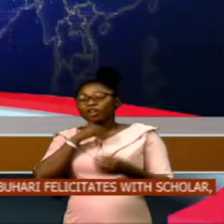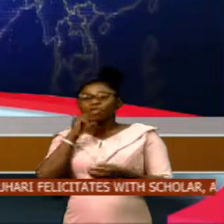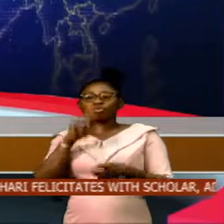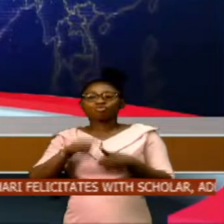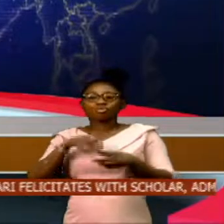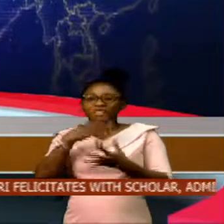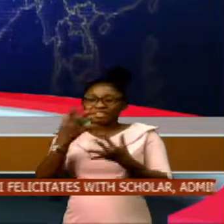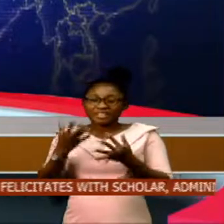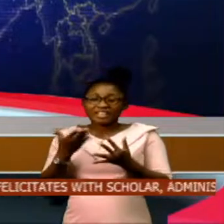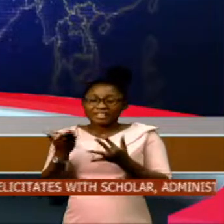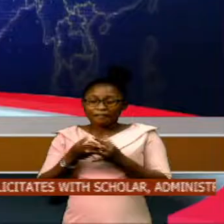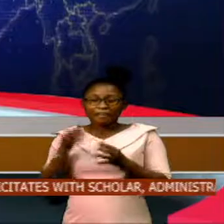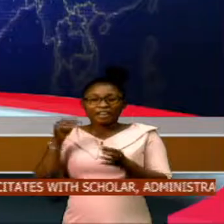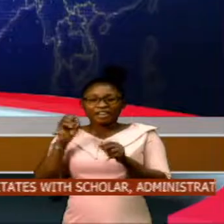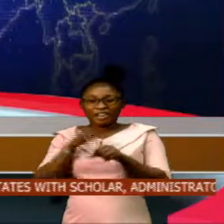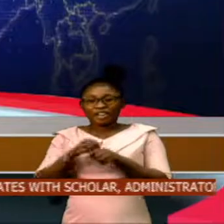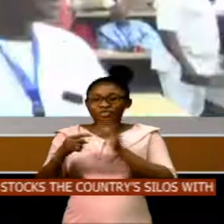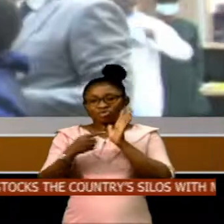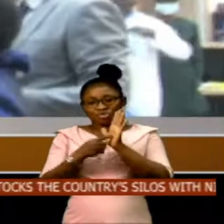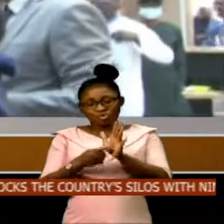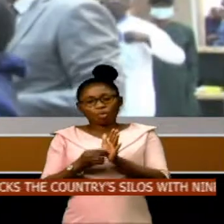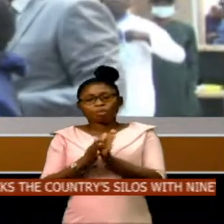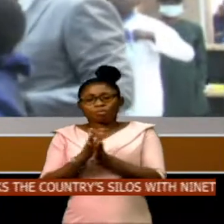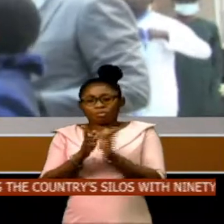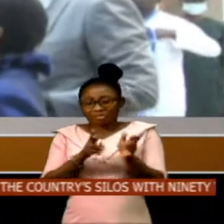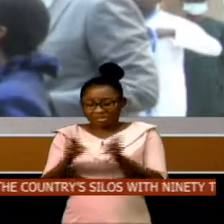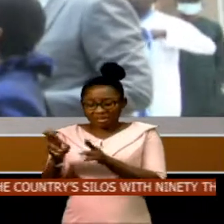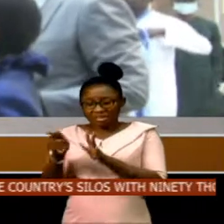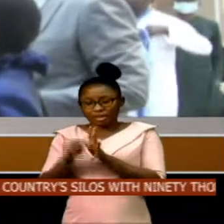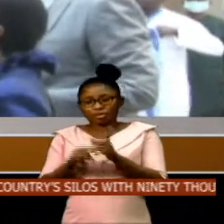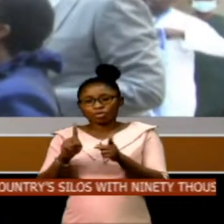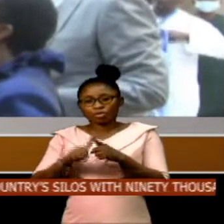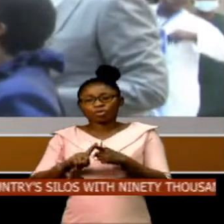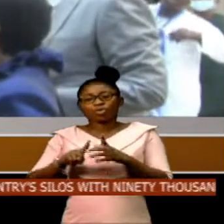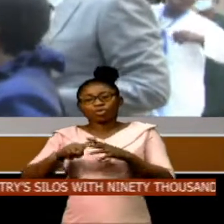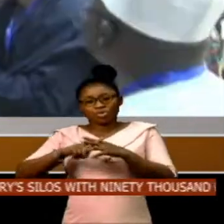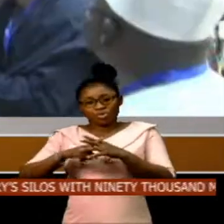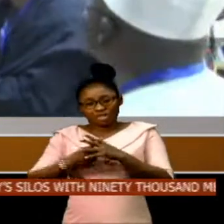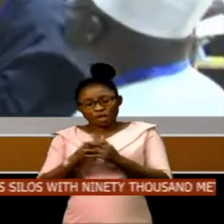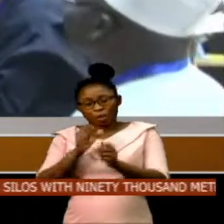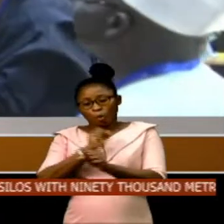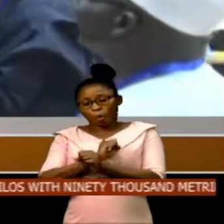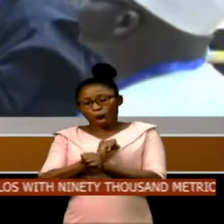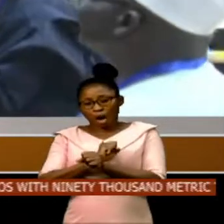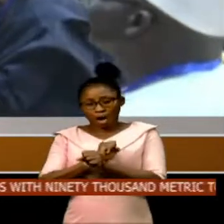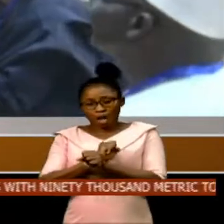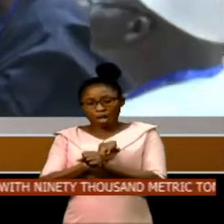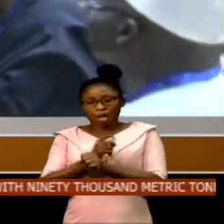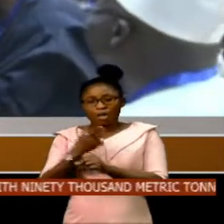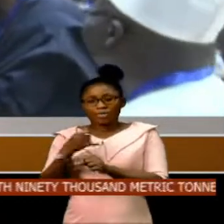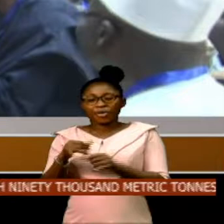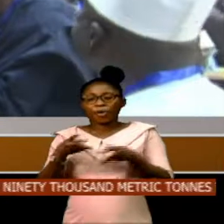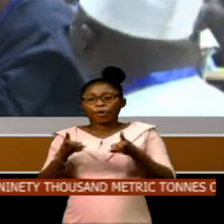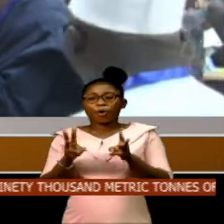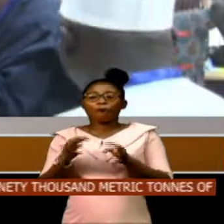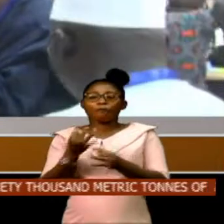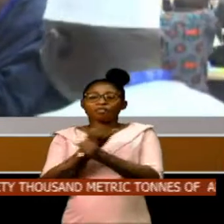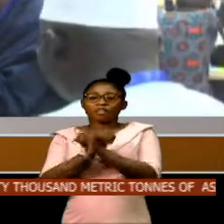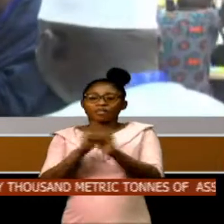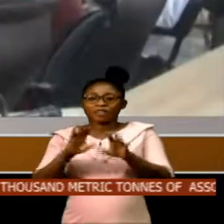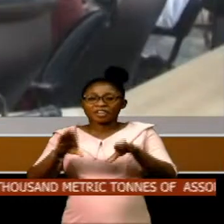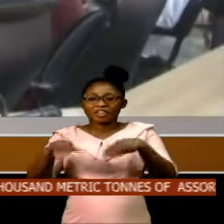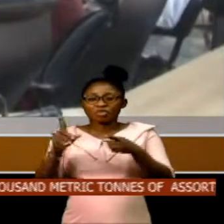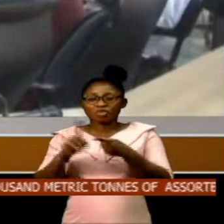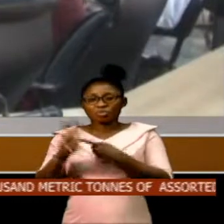interfere in the day-to-day running of the organization. To undertake assigned tasks. The measure of